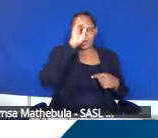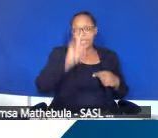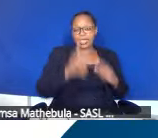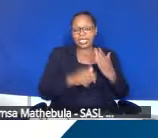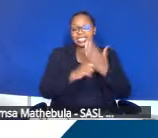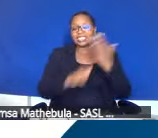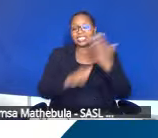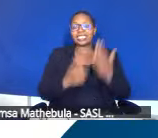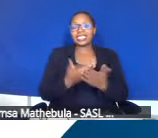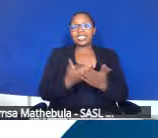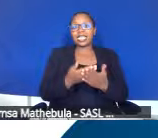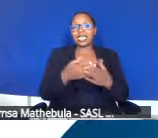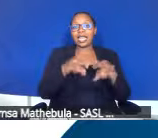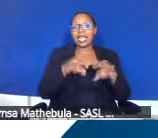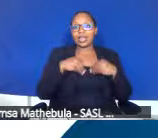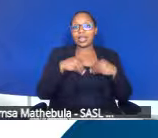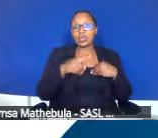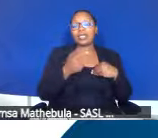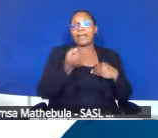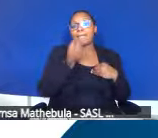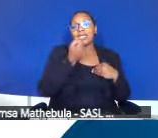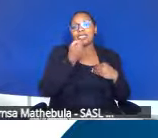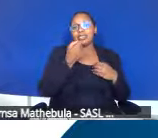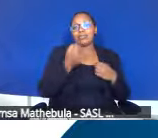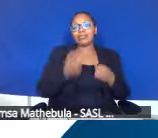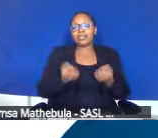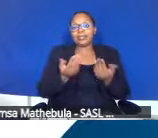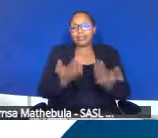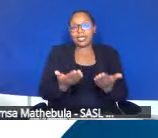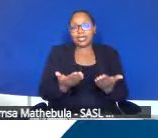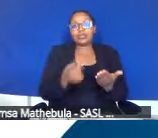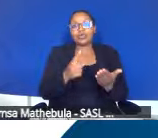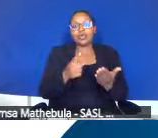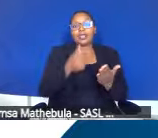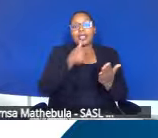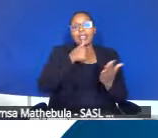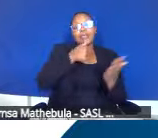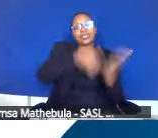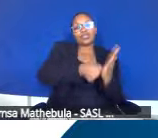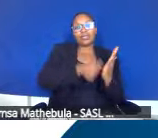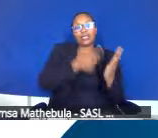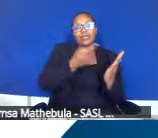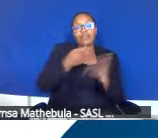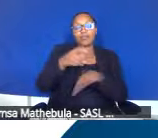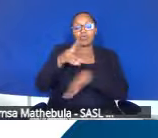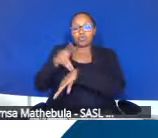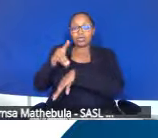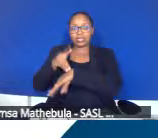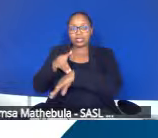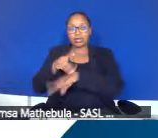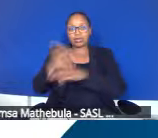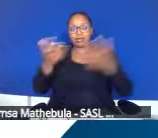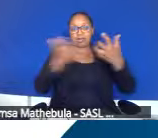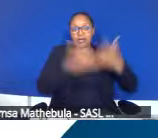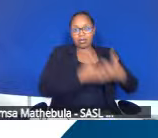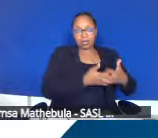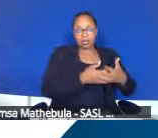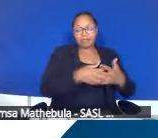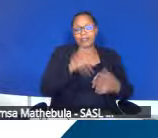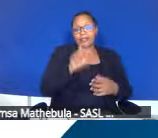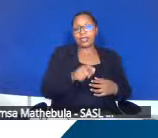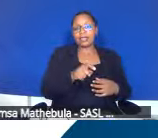is medicines supplied on prescription. Okay. So in other words,